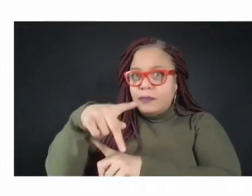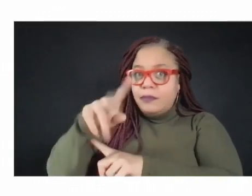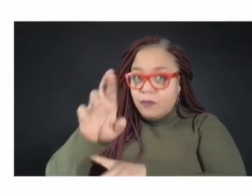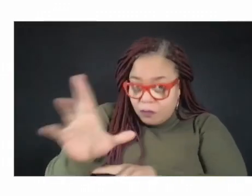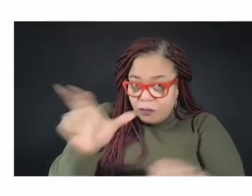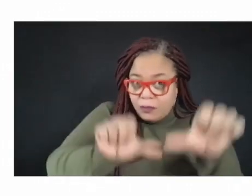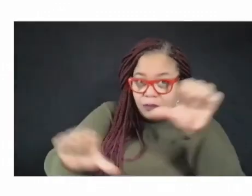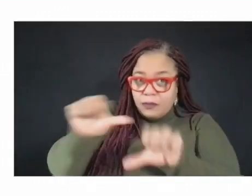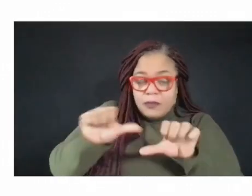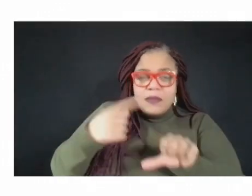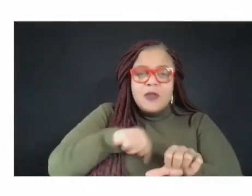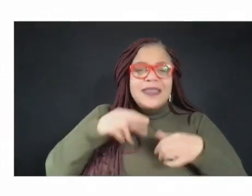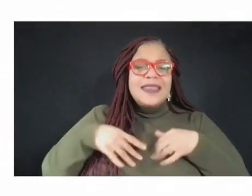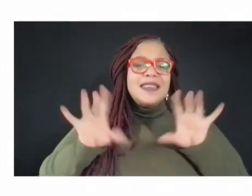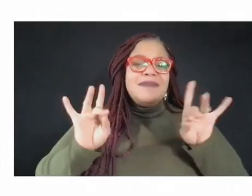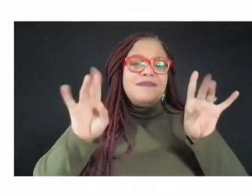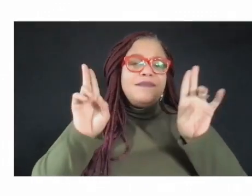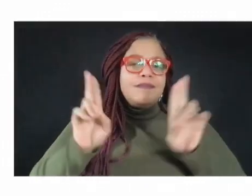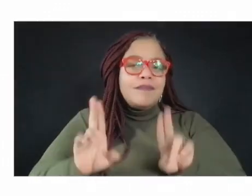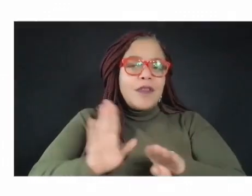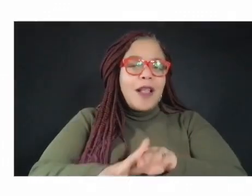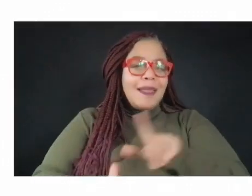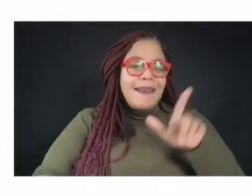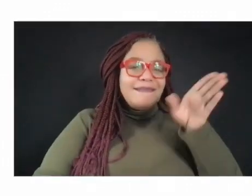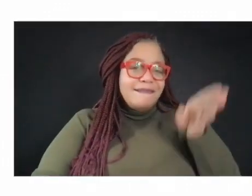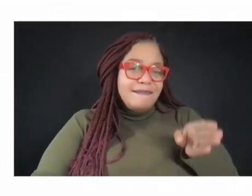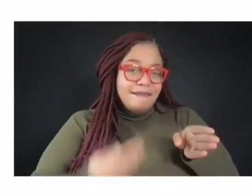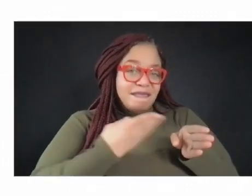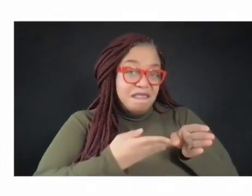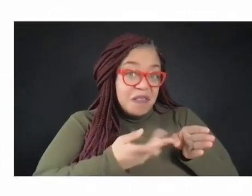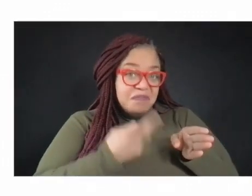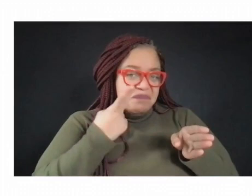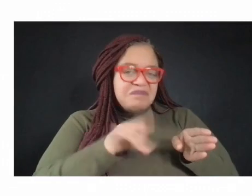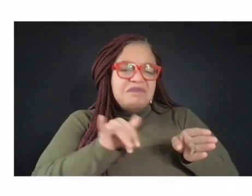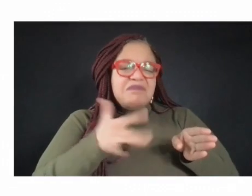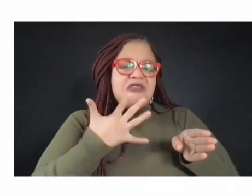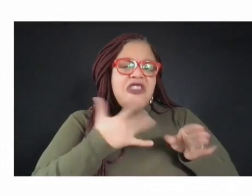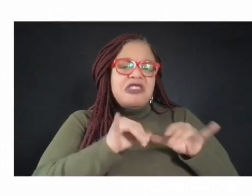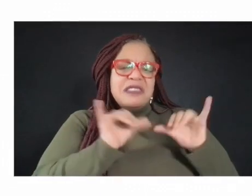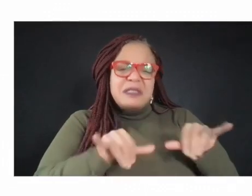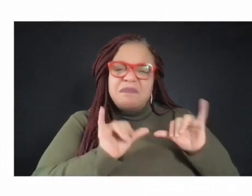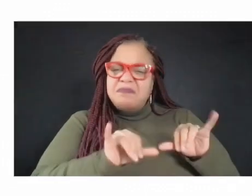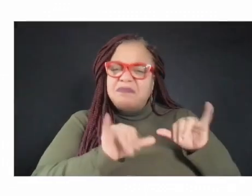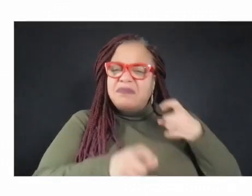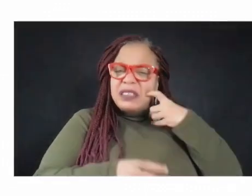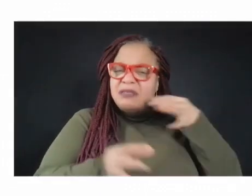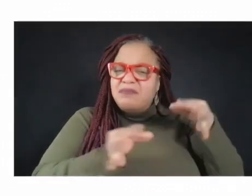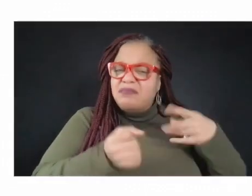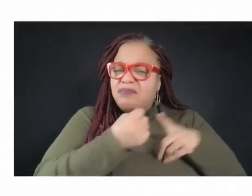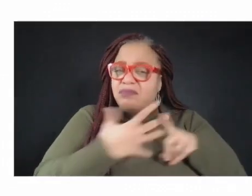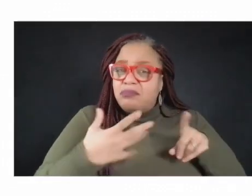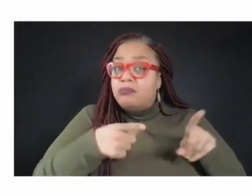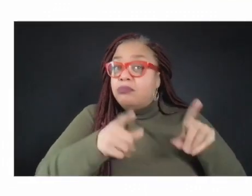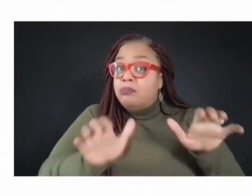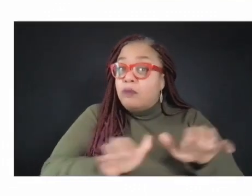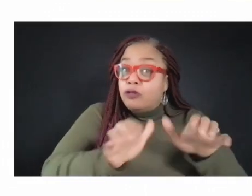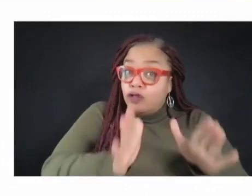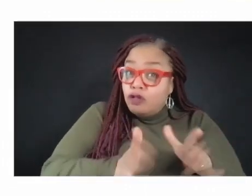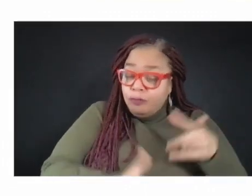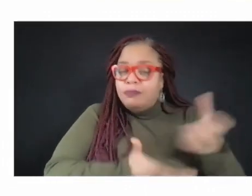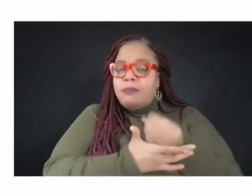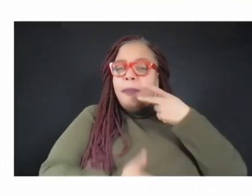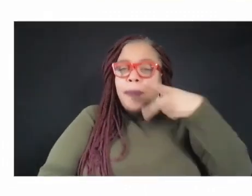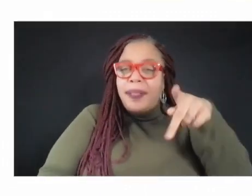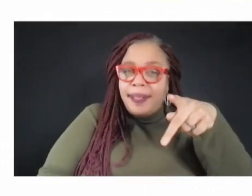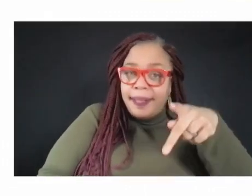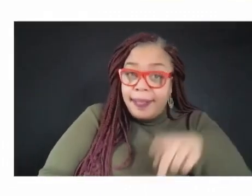system. So if you're a practitioner, grab purple ones. If you are a scientist or researcher, go with the pink. If you're a